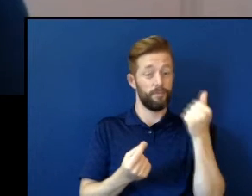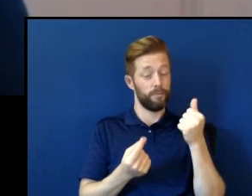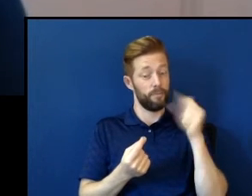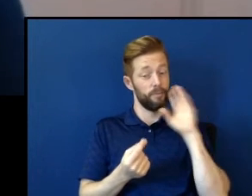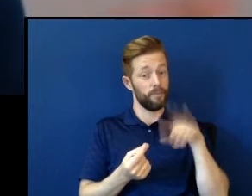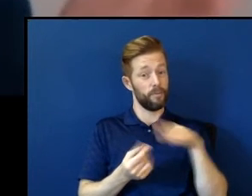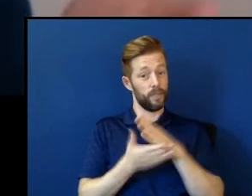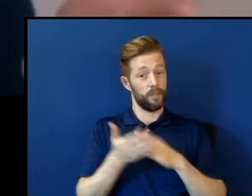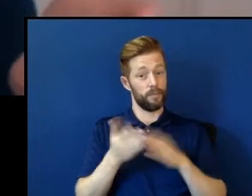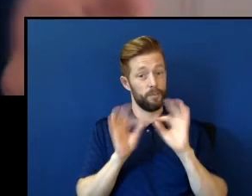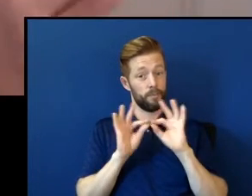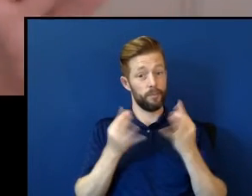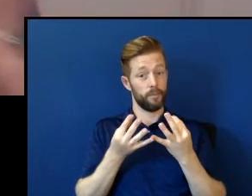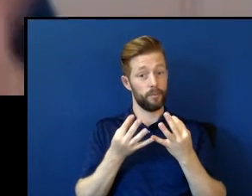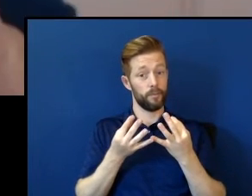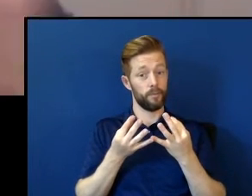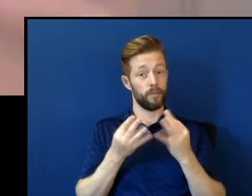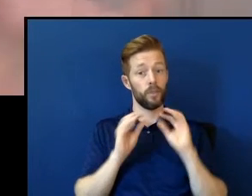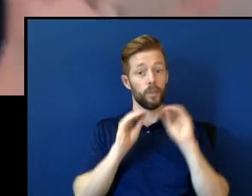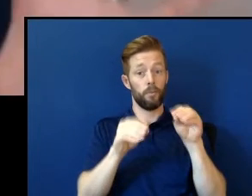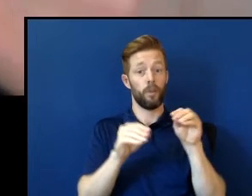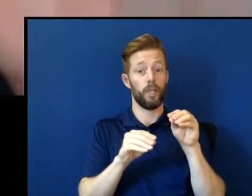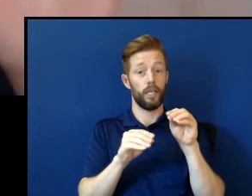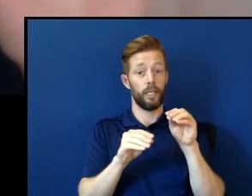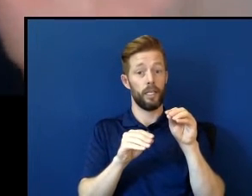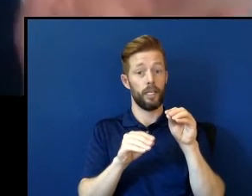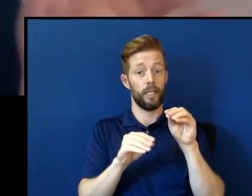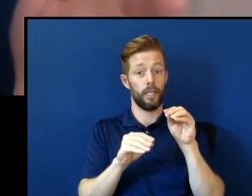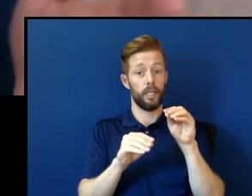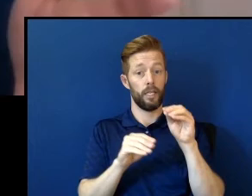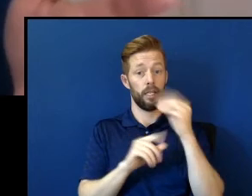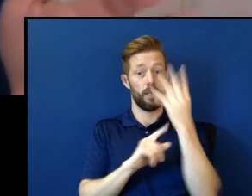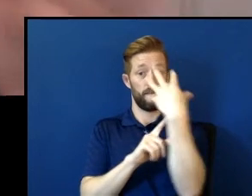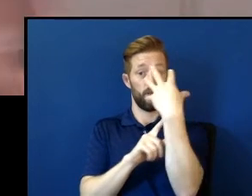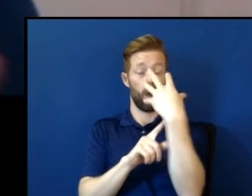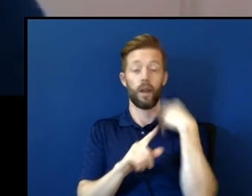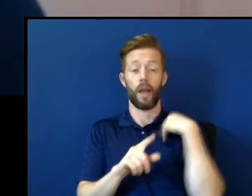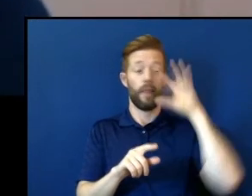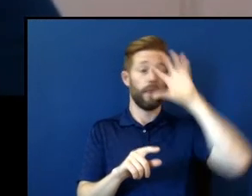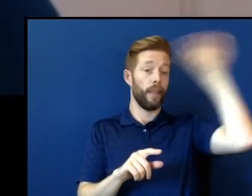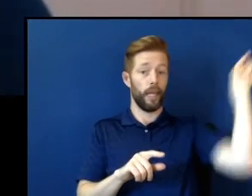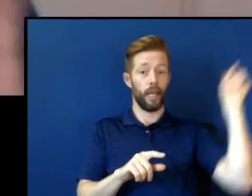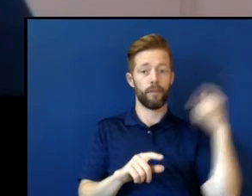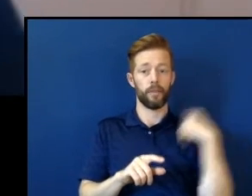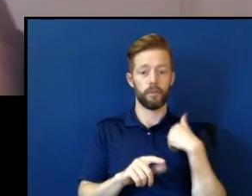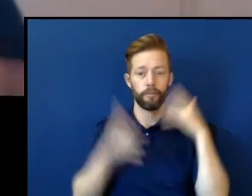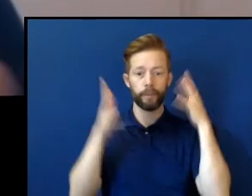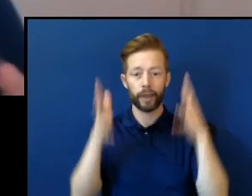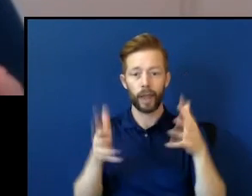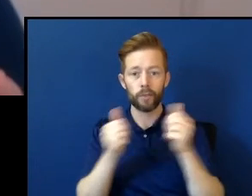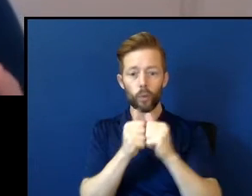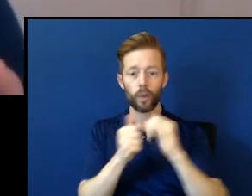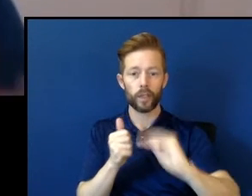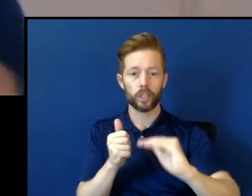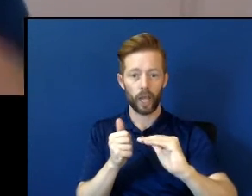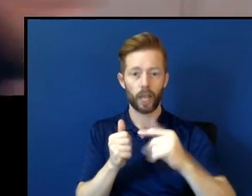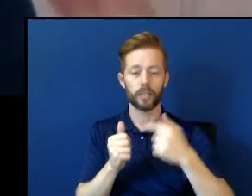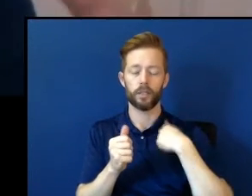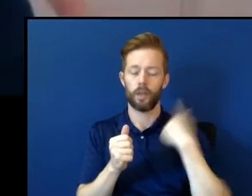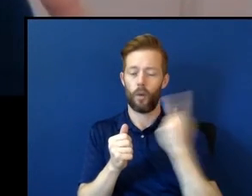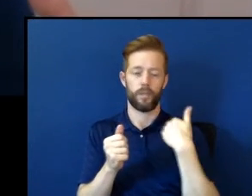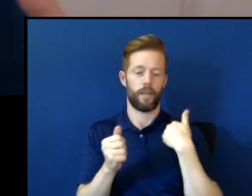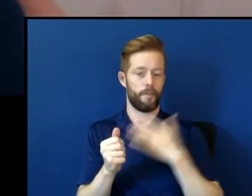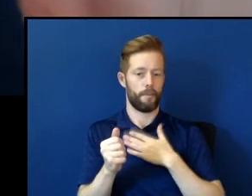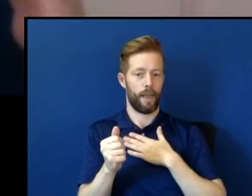children what they're doing. Because some families will put the video on and then they'll walk away. So I'm just left with the child. So